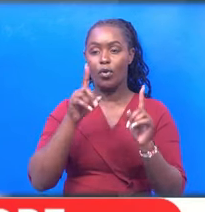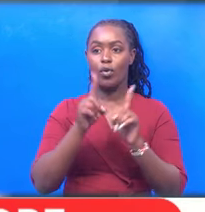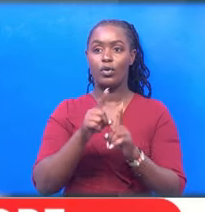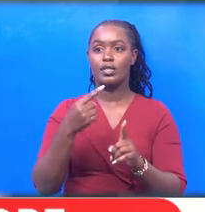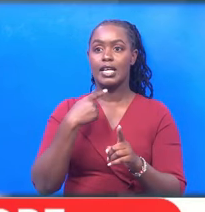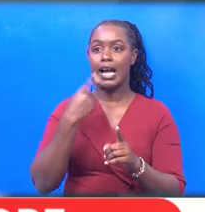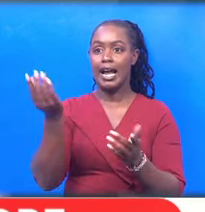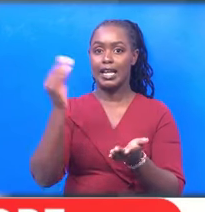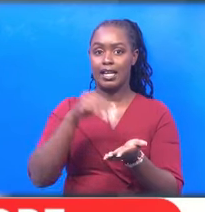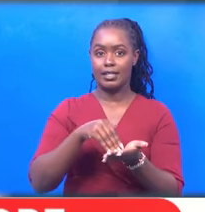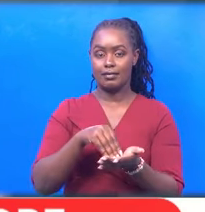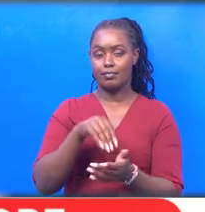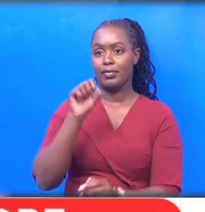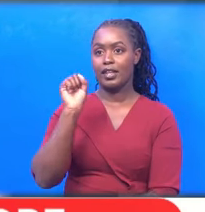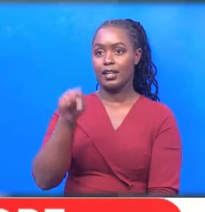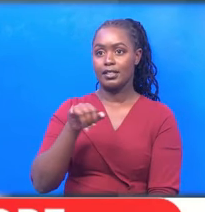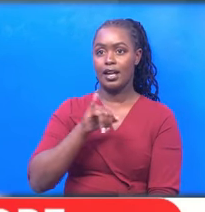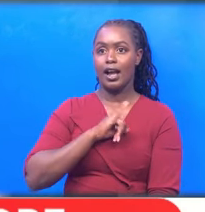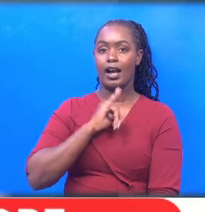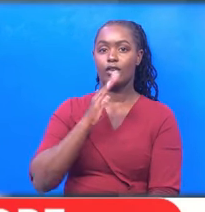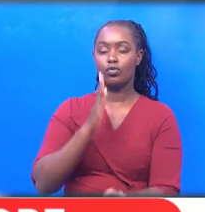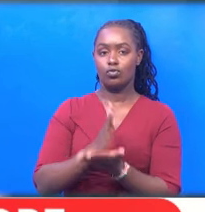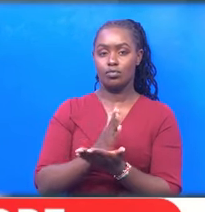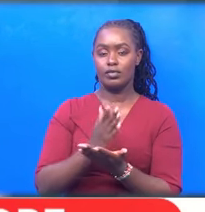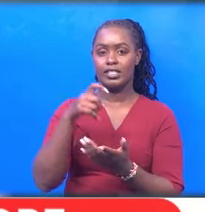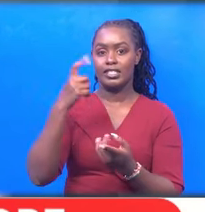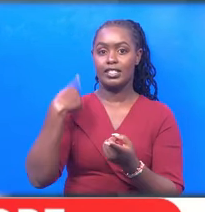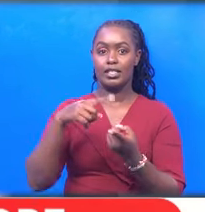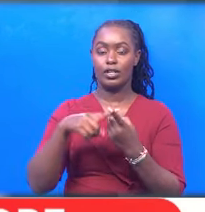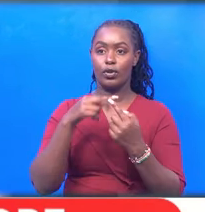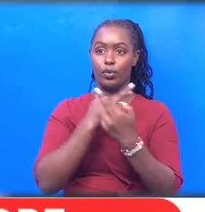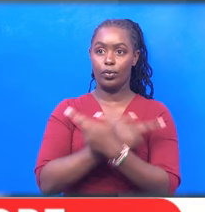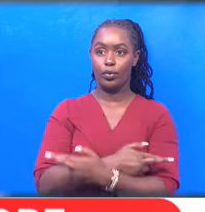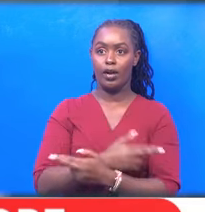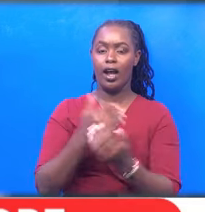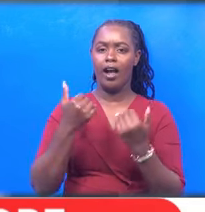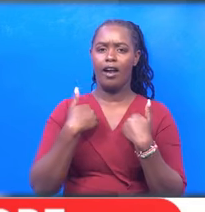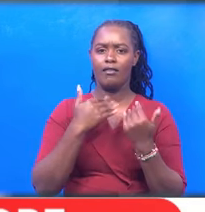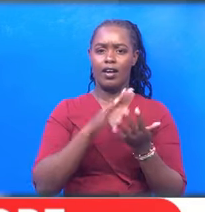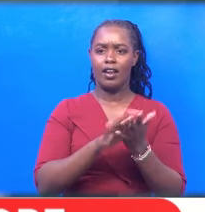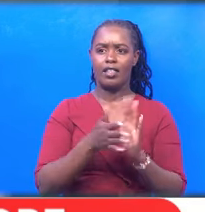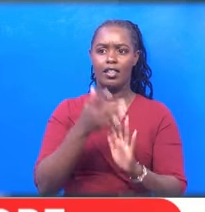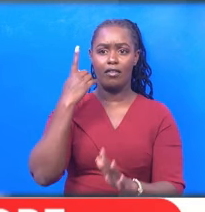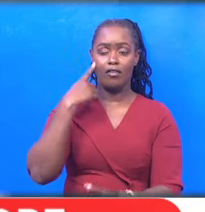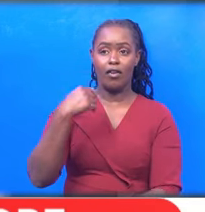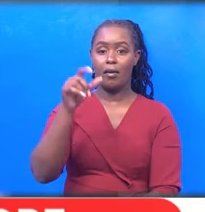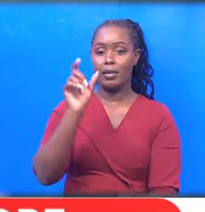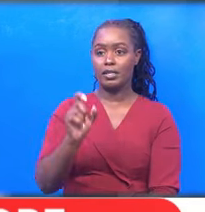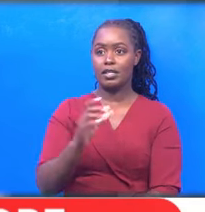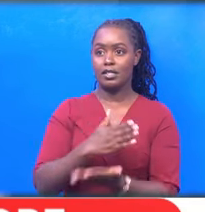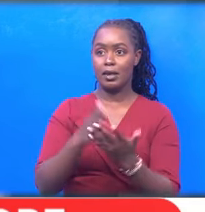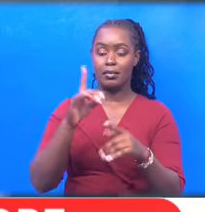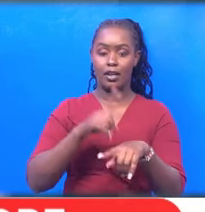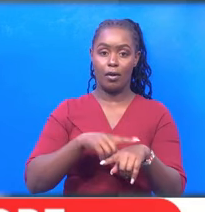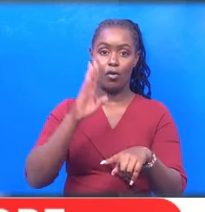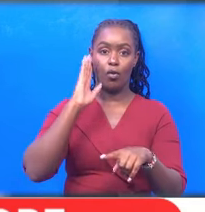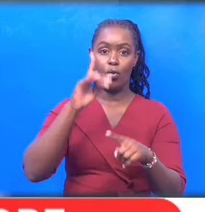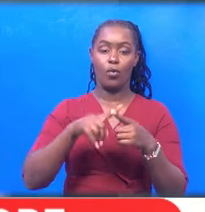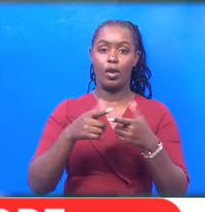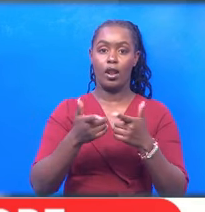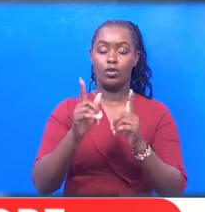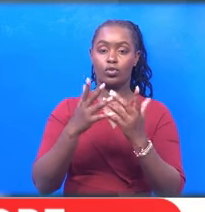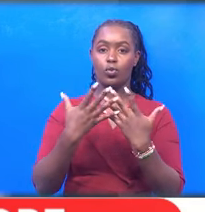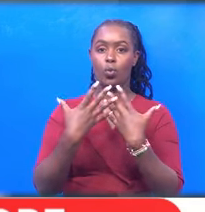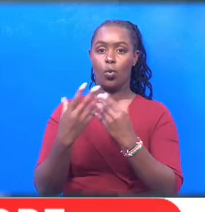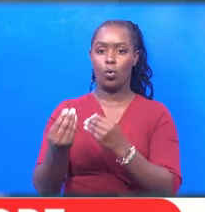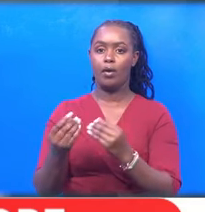and I quote, "Yes, I deserve a spring. I owe nobody nothing. Someday, I will let you go, and it will not